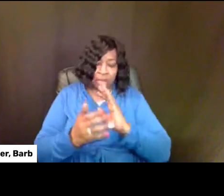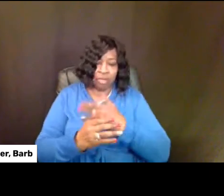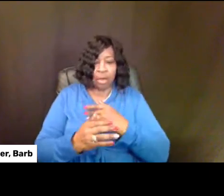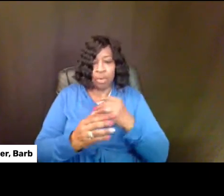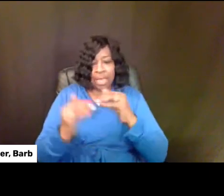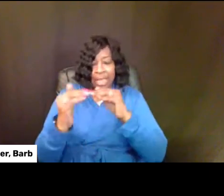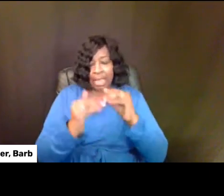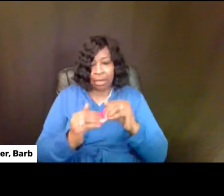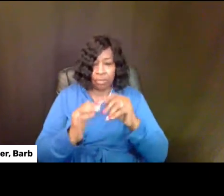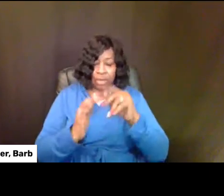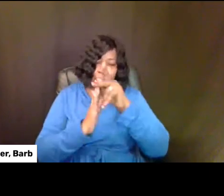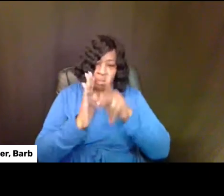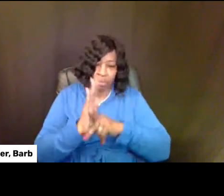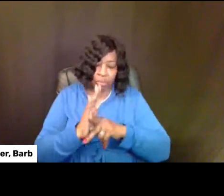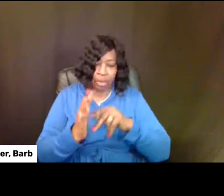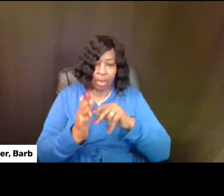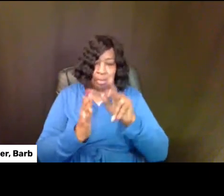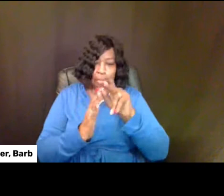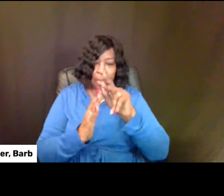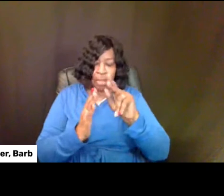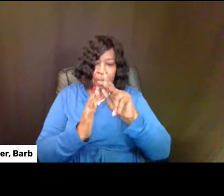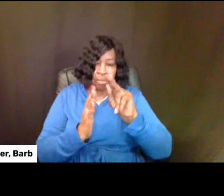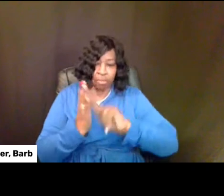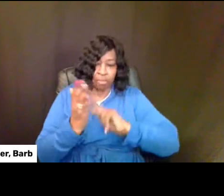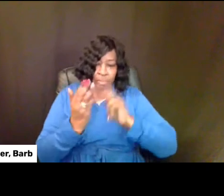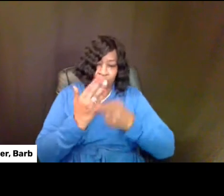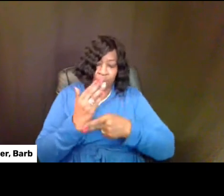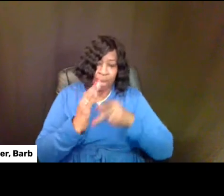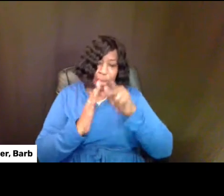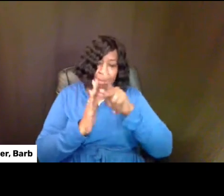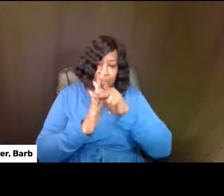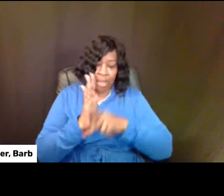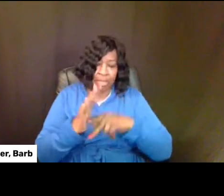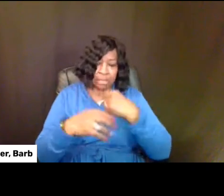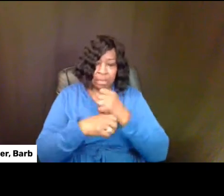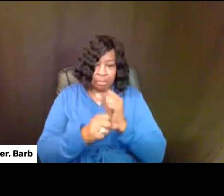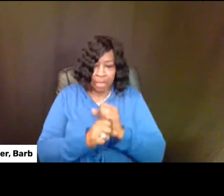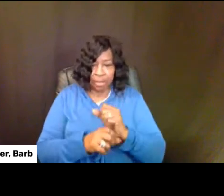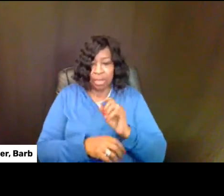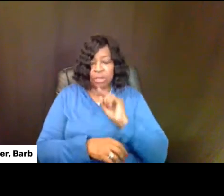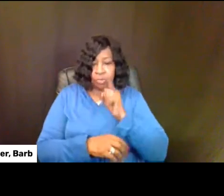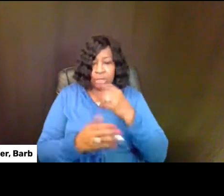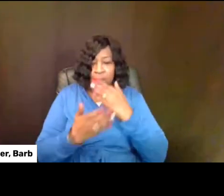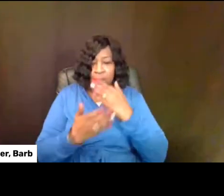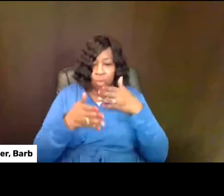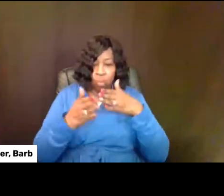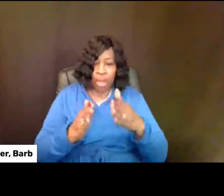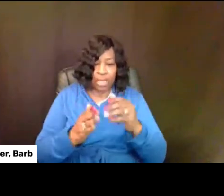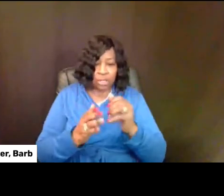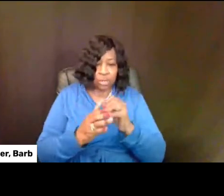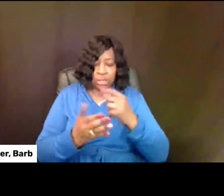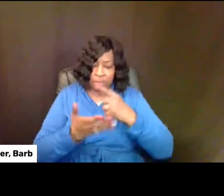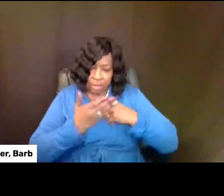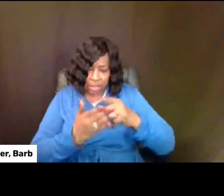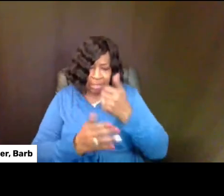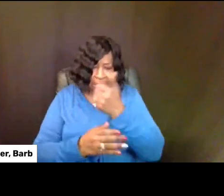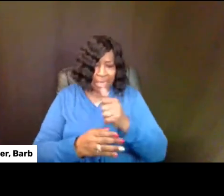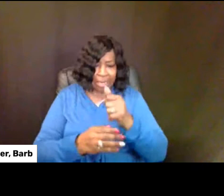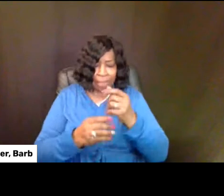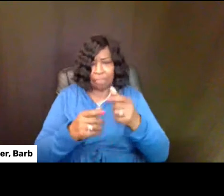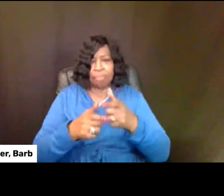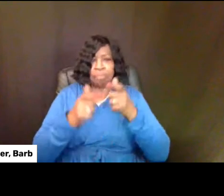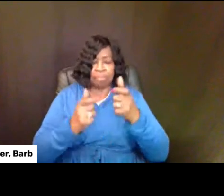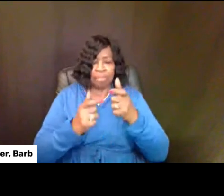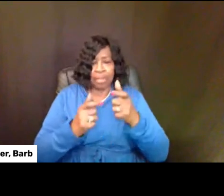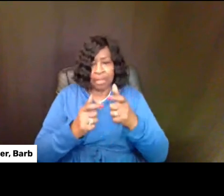an opportunity for our Cook County government leaders and community partners to explore ways to address any major barriers and then identify opportunities